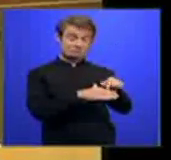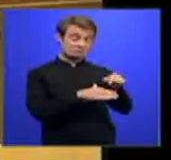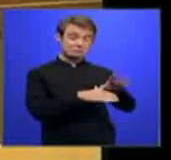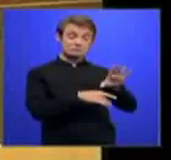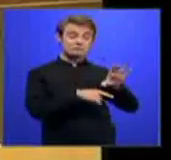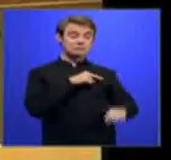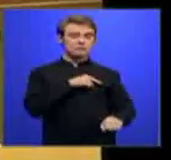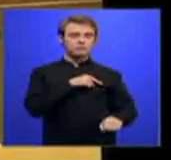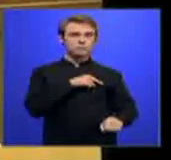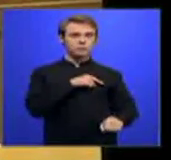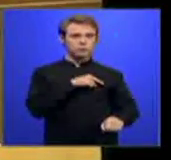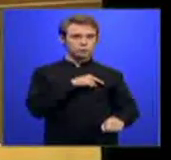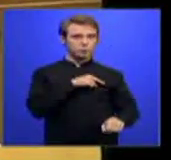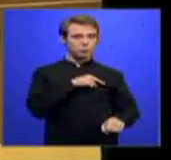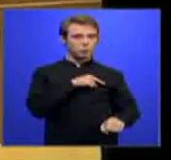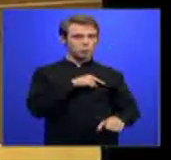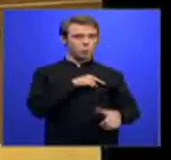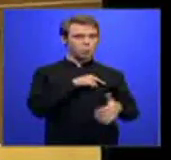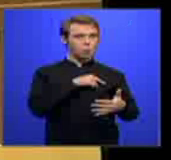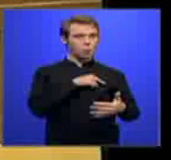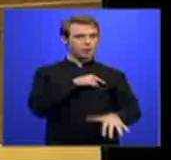discovered broad